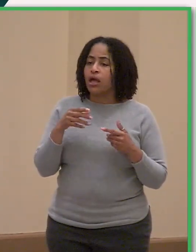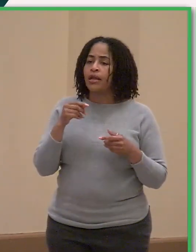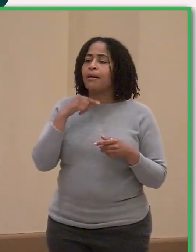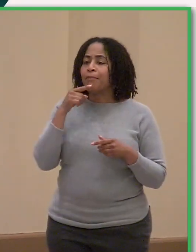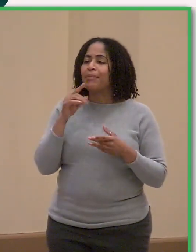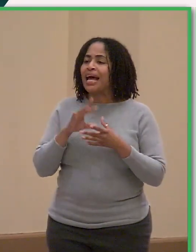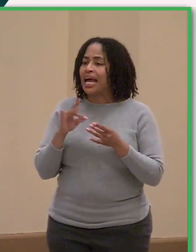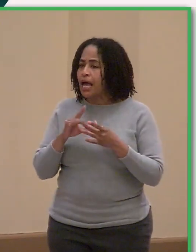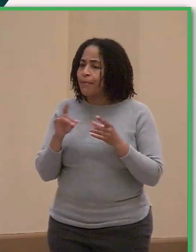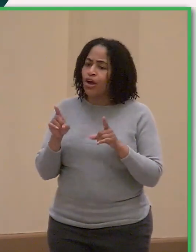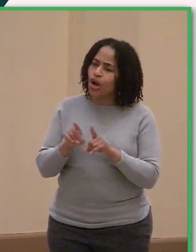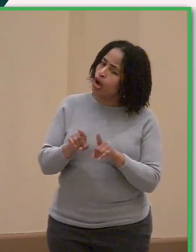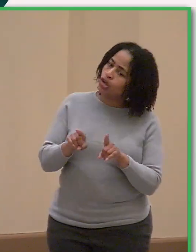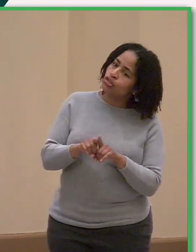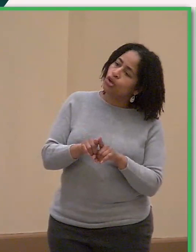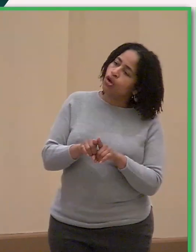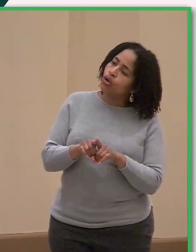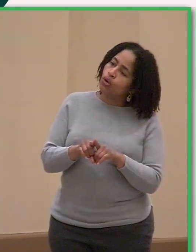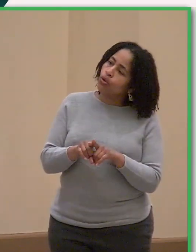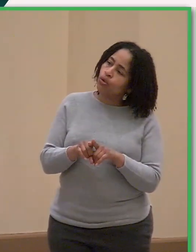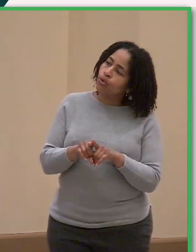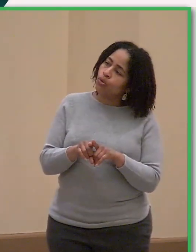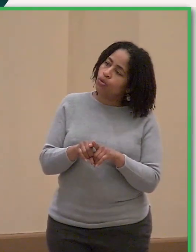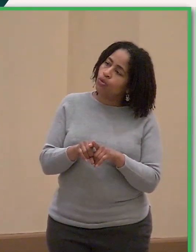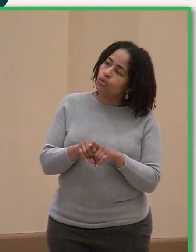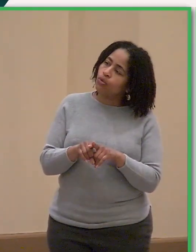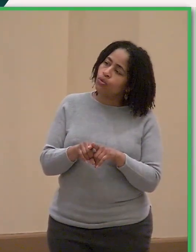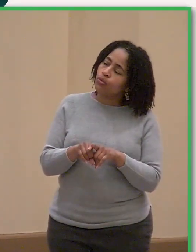is cut off if I did not mention that earlier.